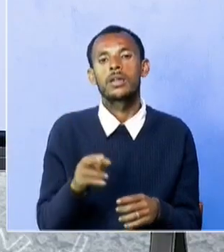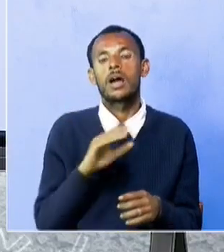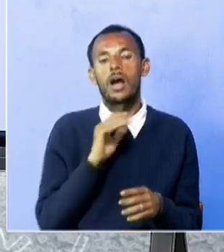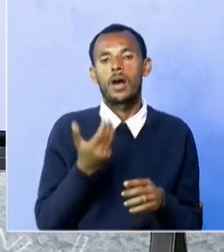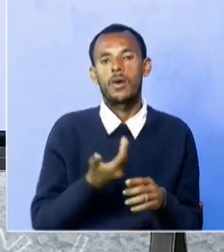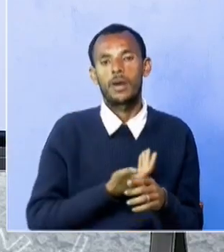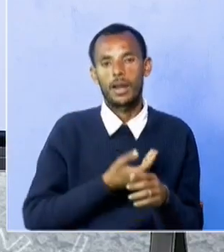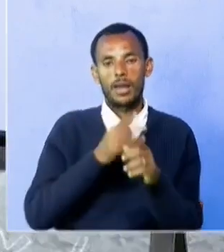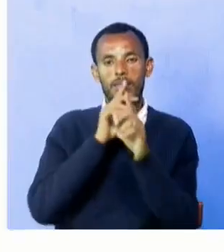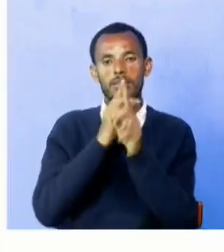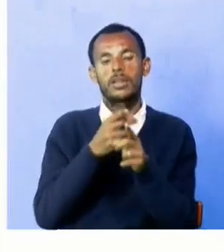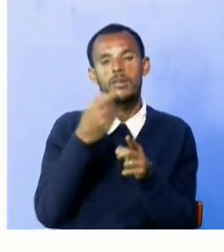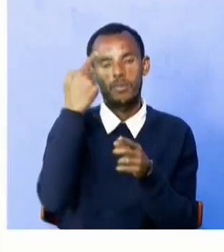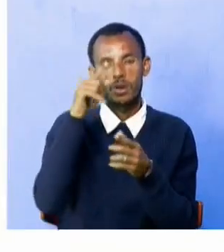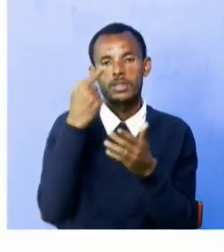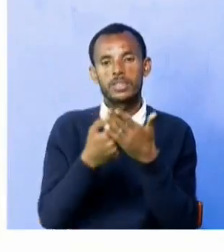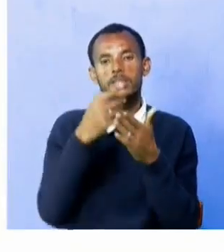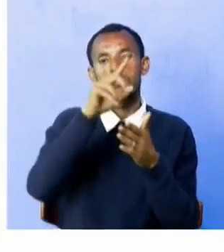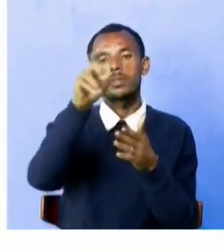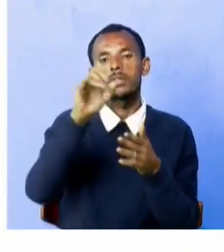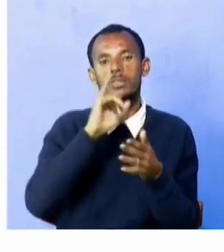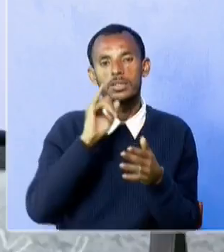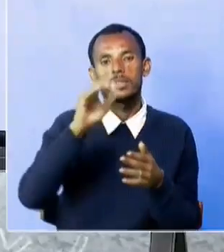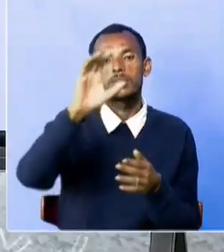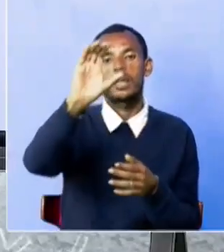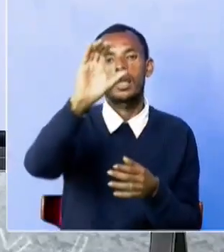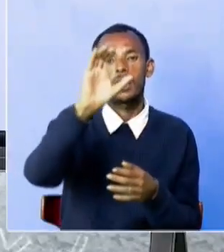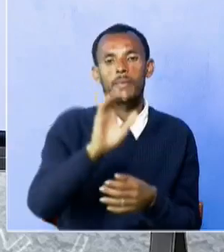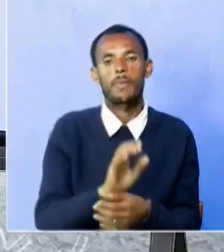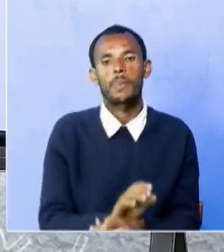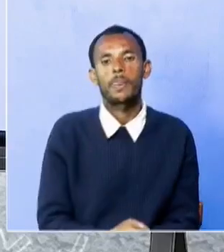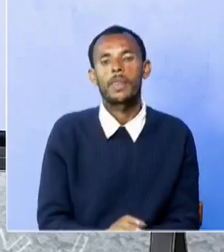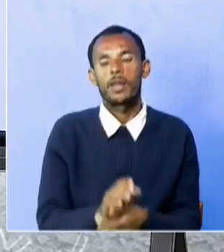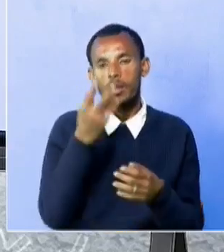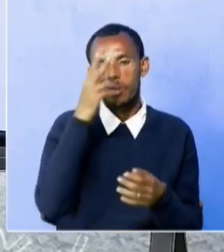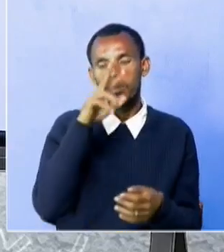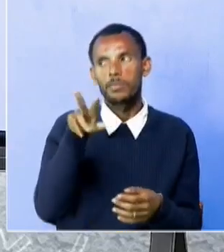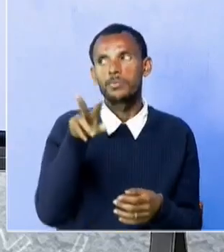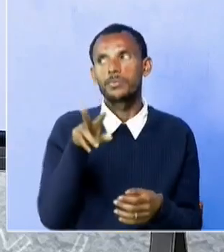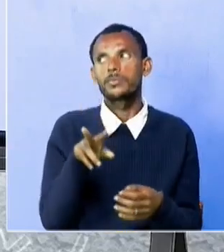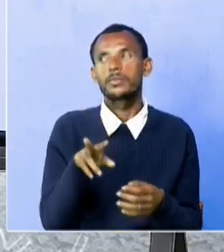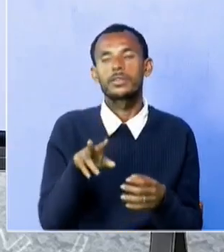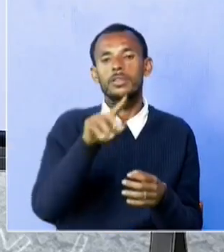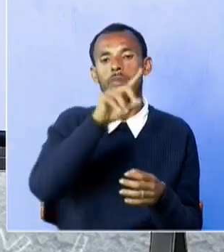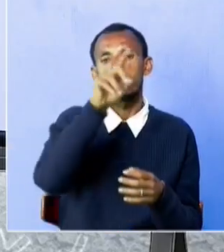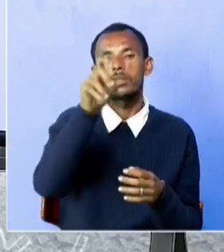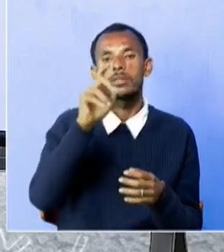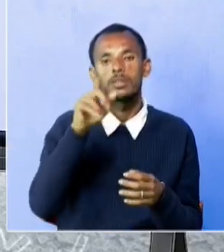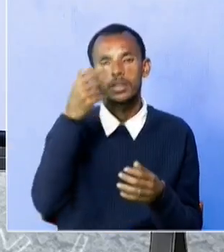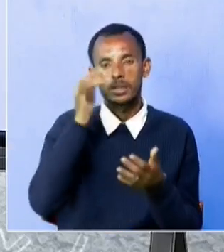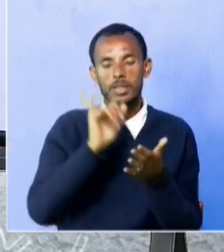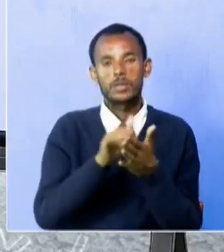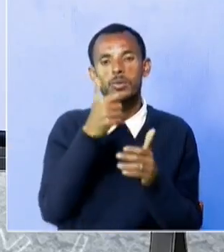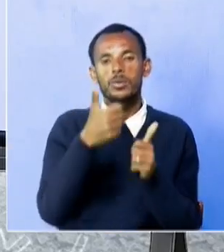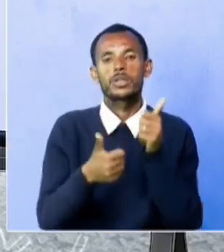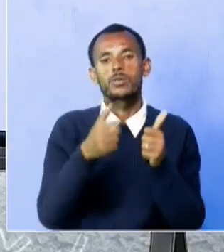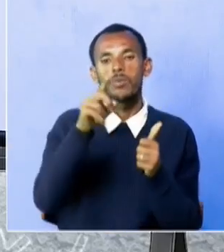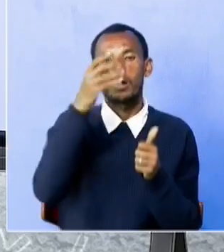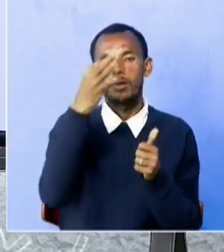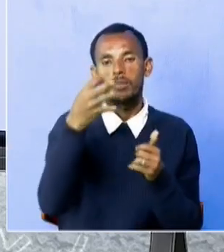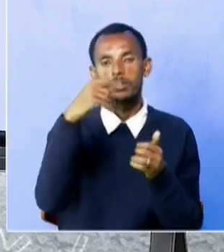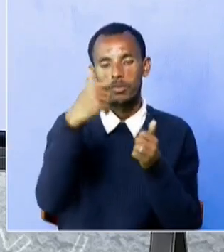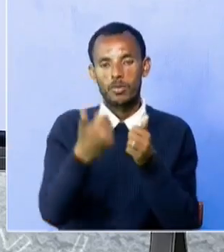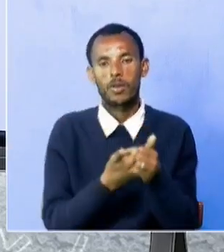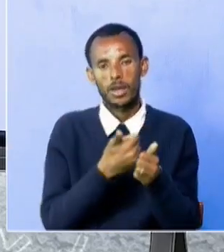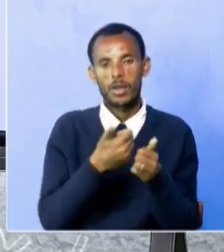answer for this question is C. Look, the question says which one of the following do not contain